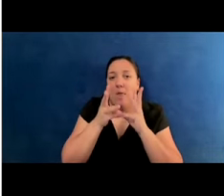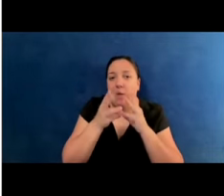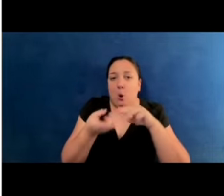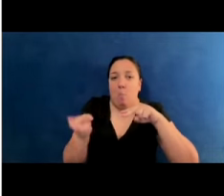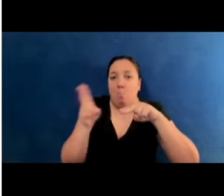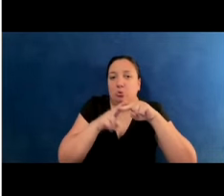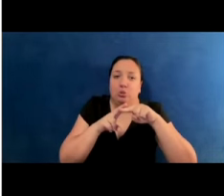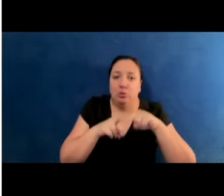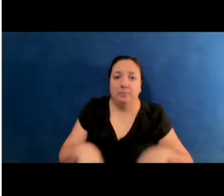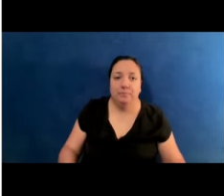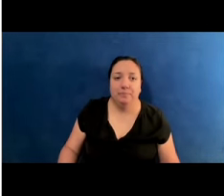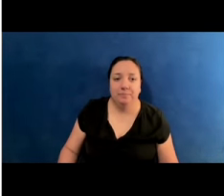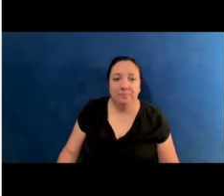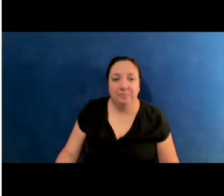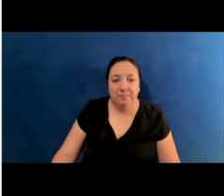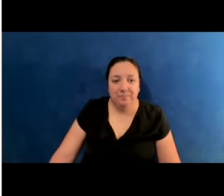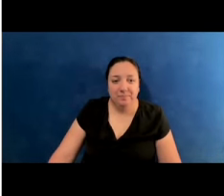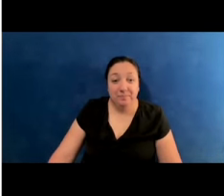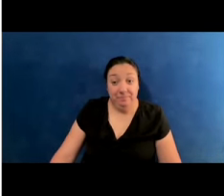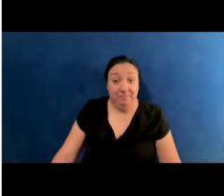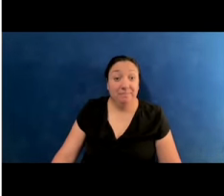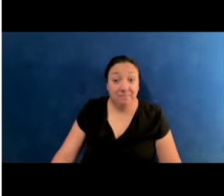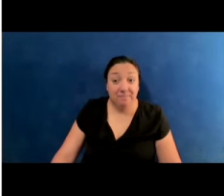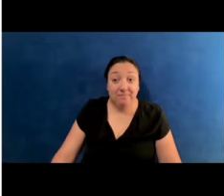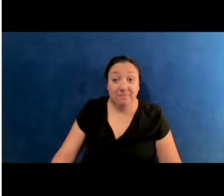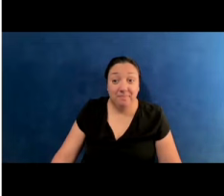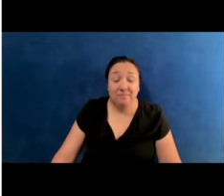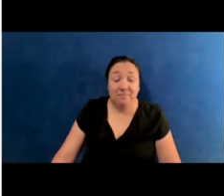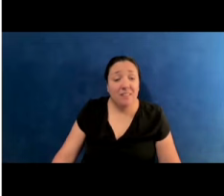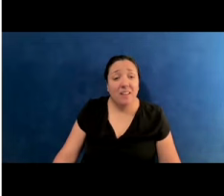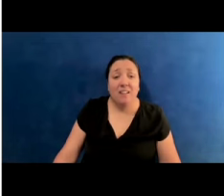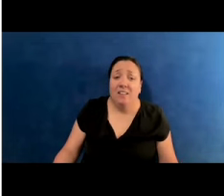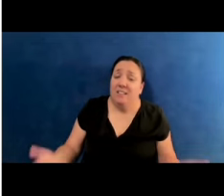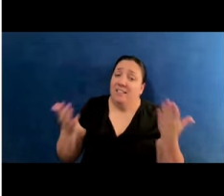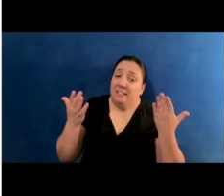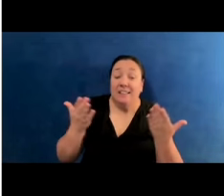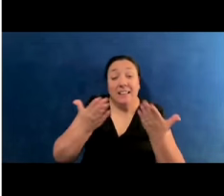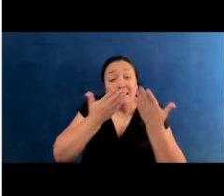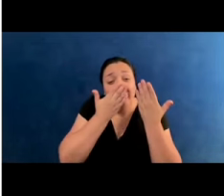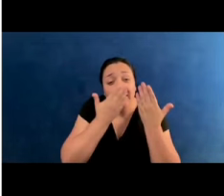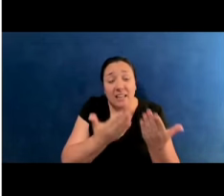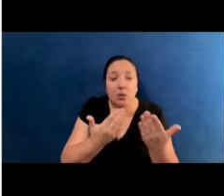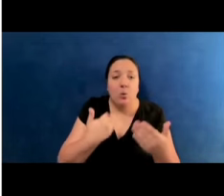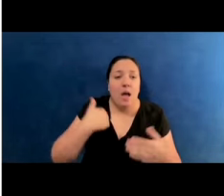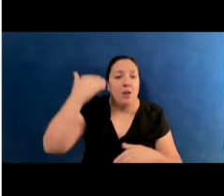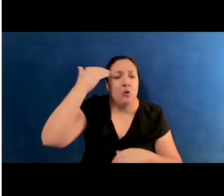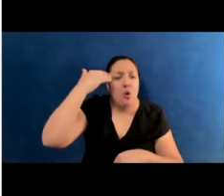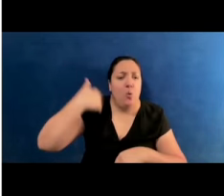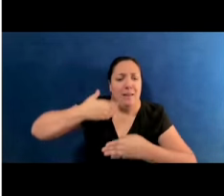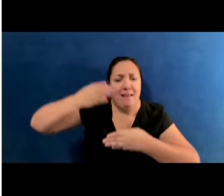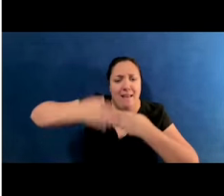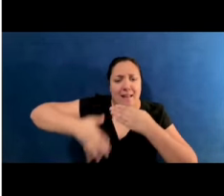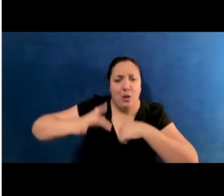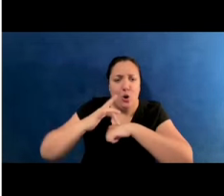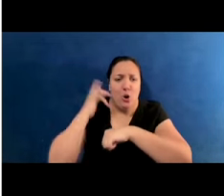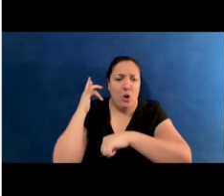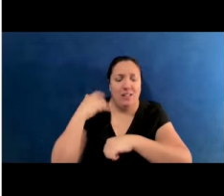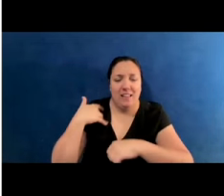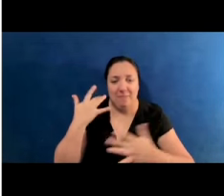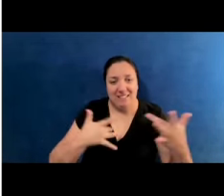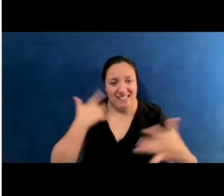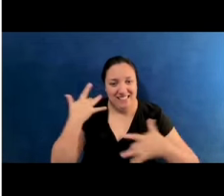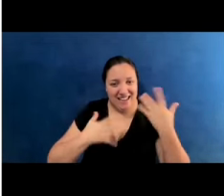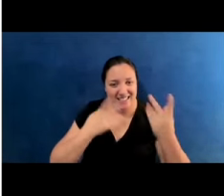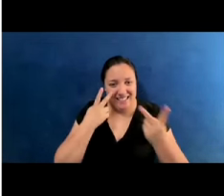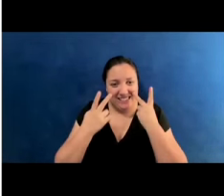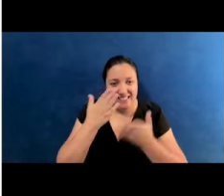go to the next slide. I just wanted to thank you all. I know that we're ending a little bit early. I'm excited to see some of the